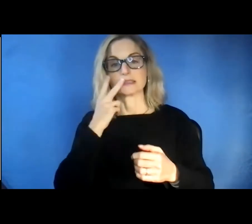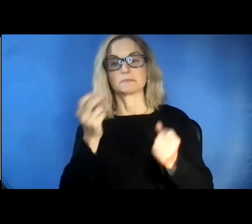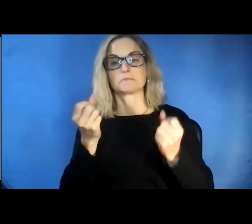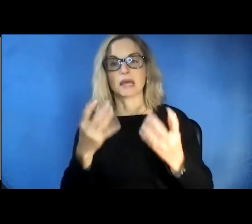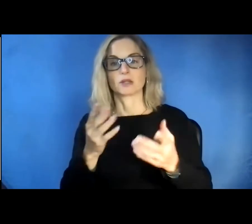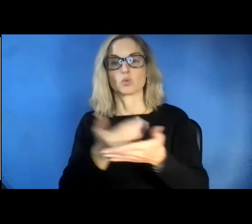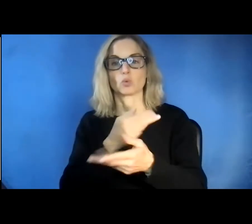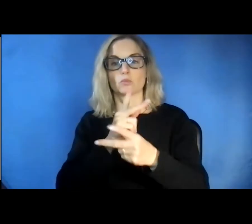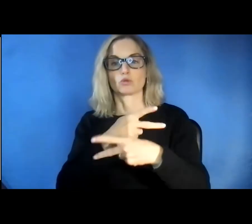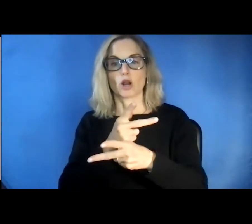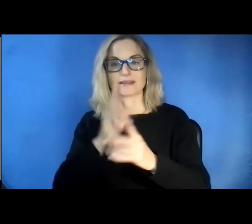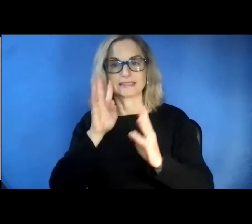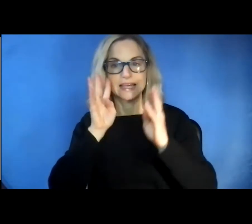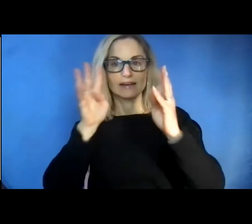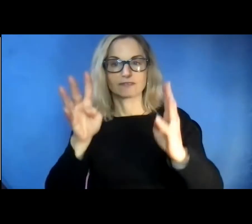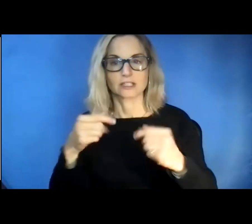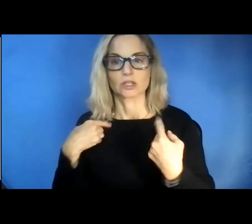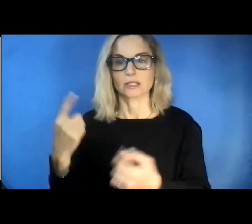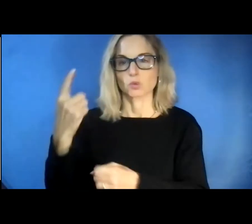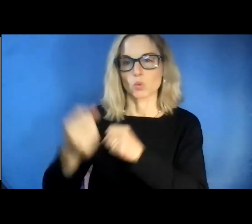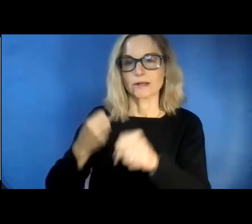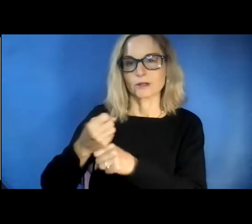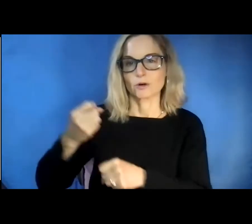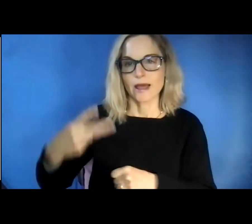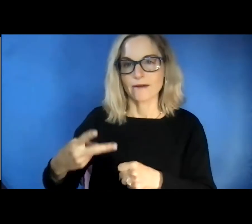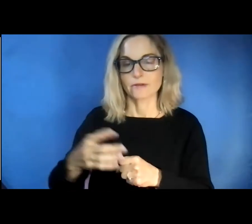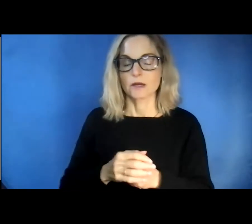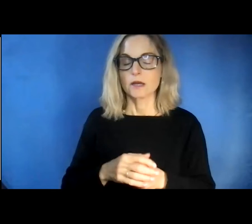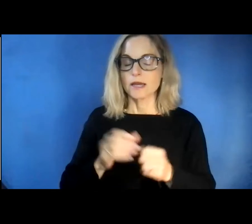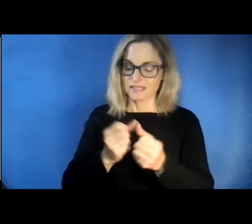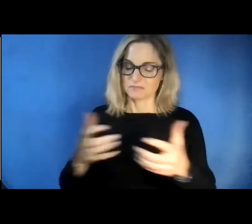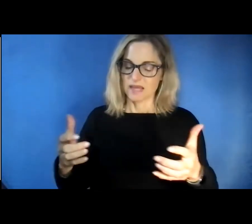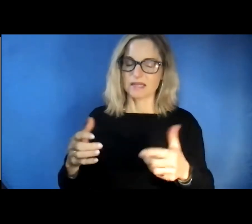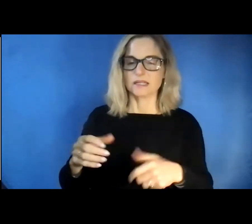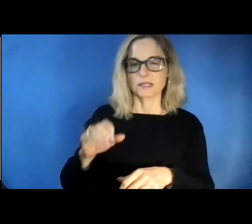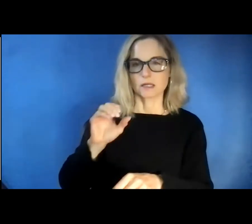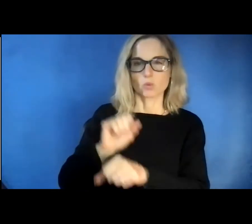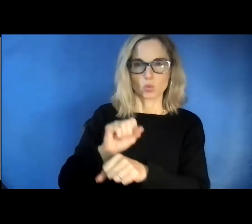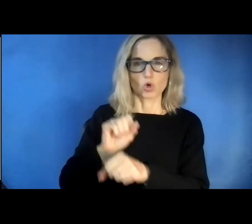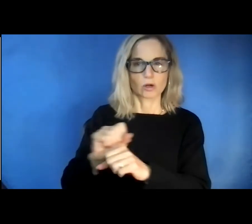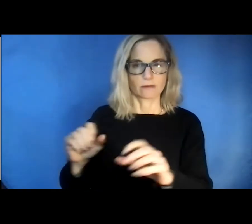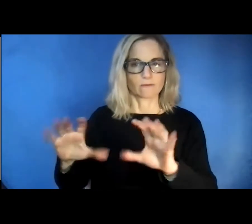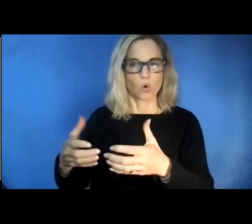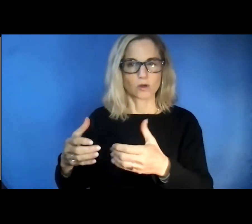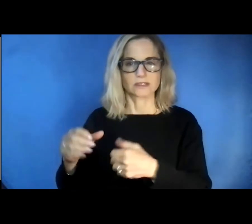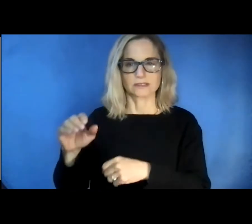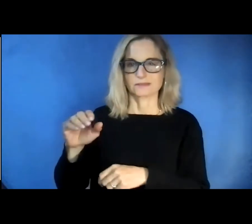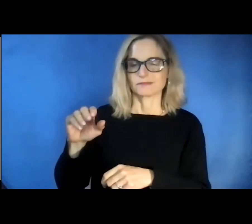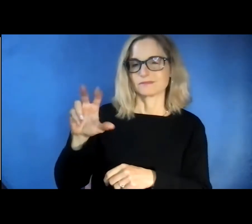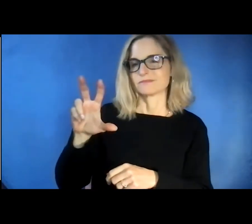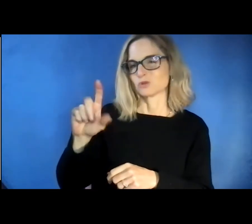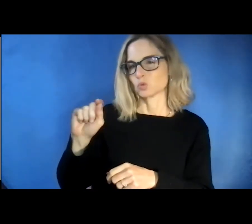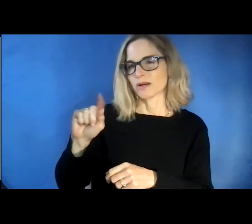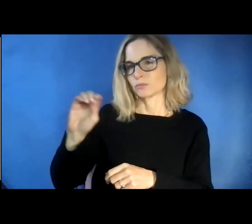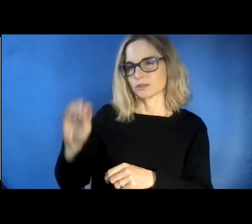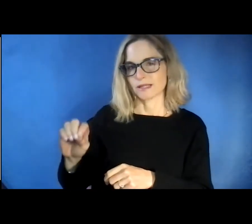half. Tesla expanded its workforce by 30% in 2018, but it's also announced company-wide layoffs multiple times as well,